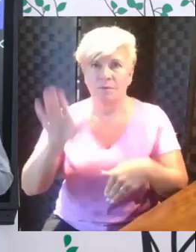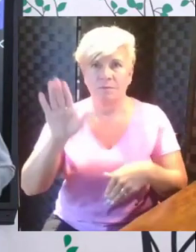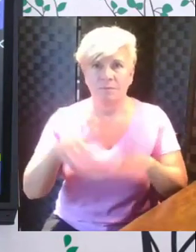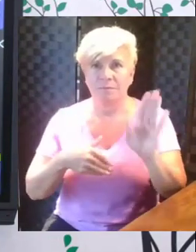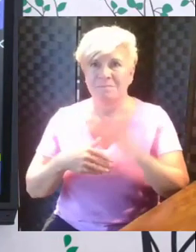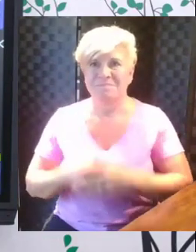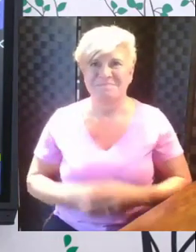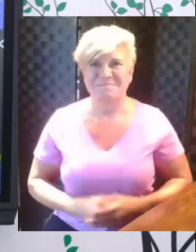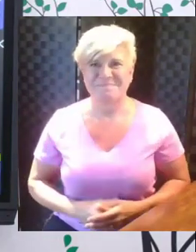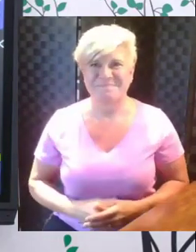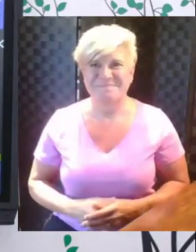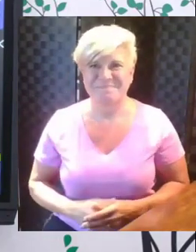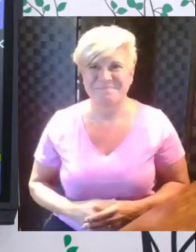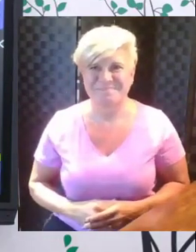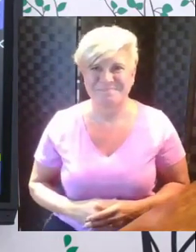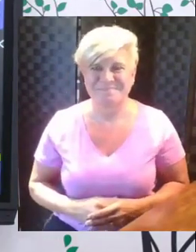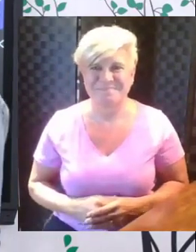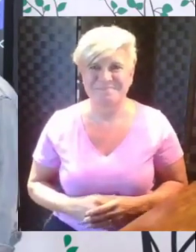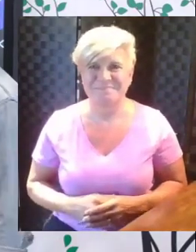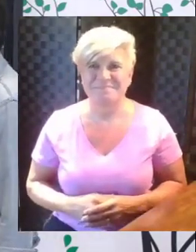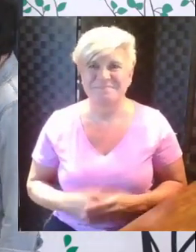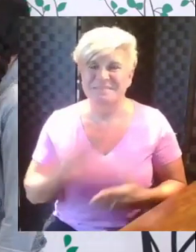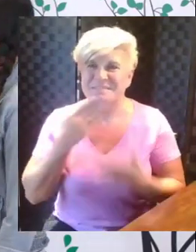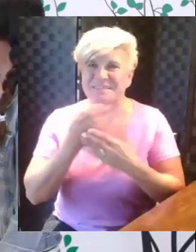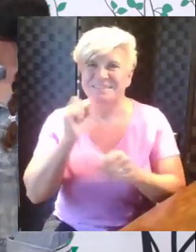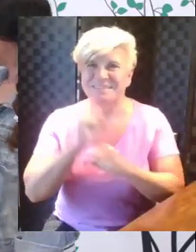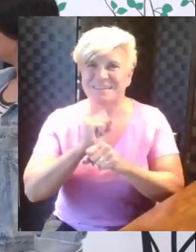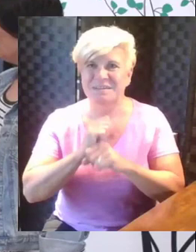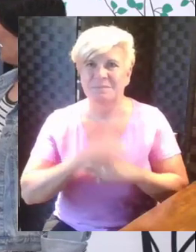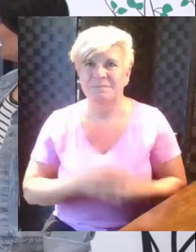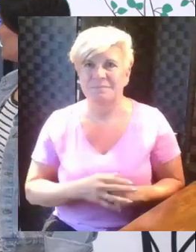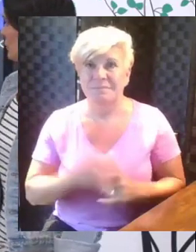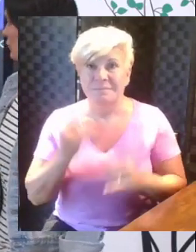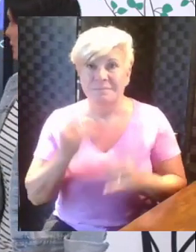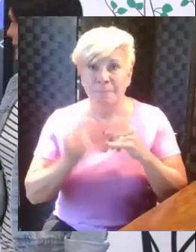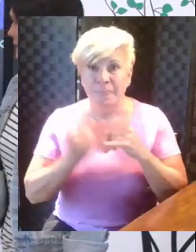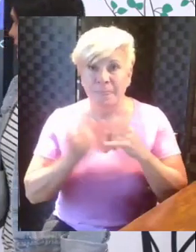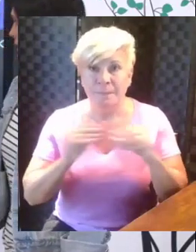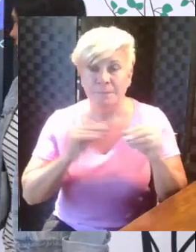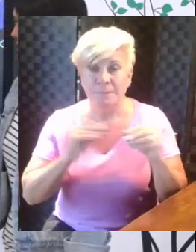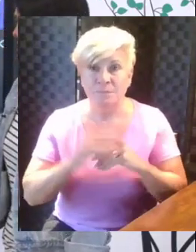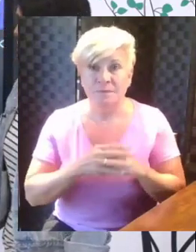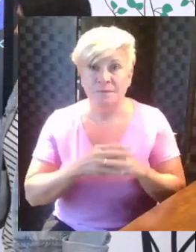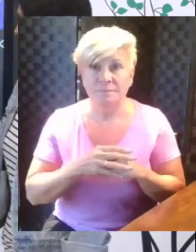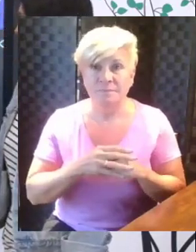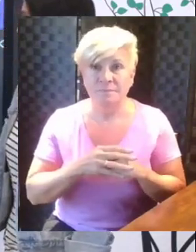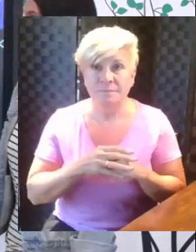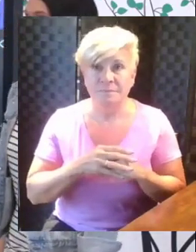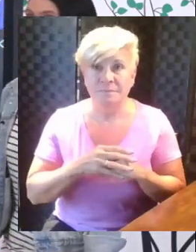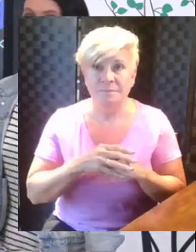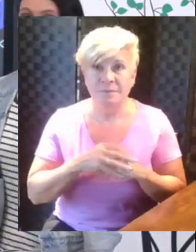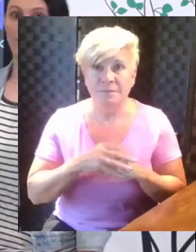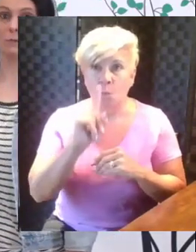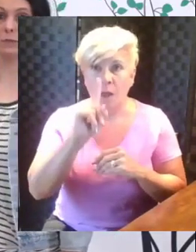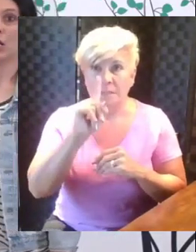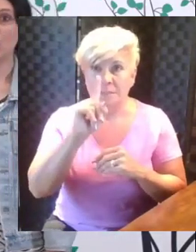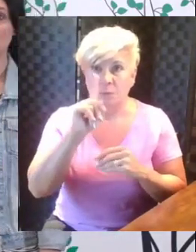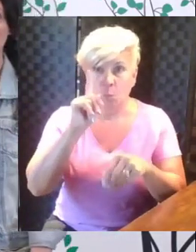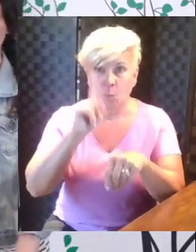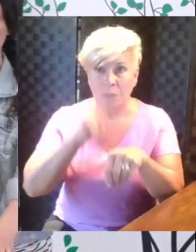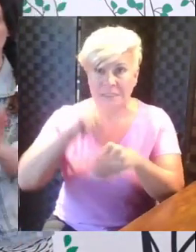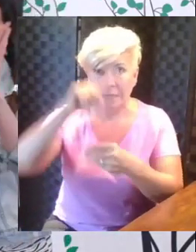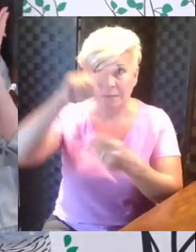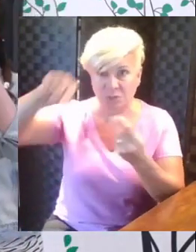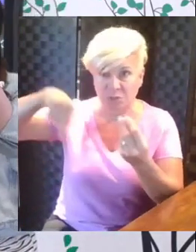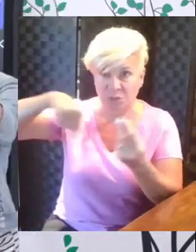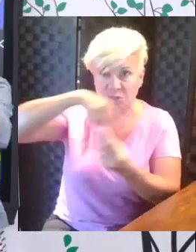4, 5. All right, great job. Our last movement is going to be one turnaround. So